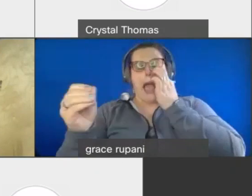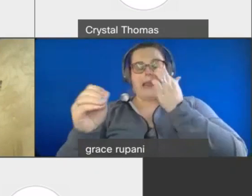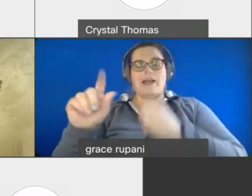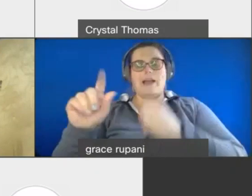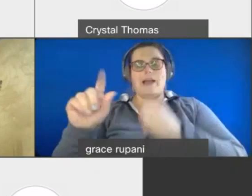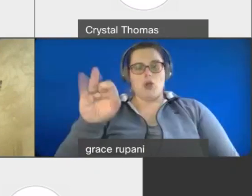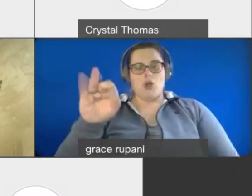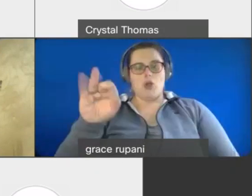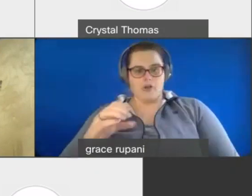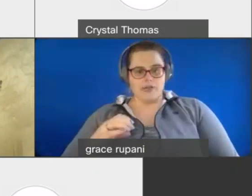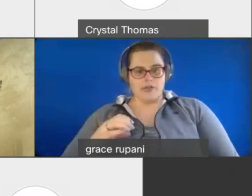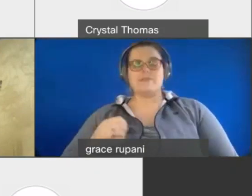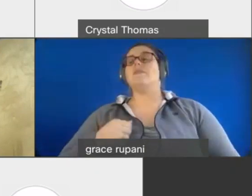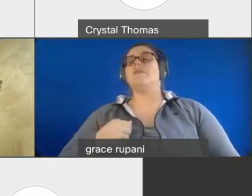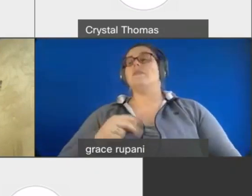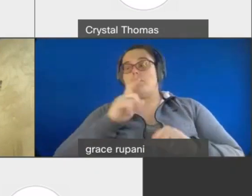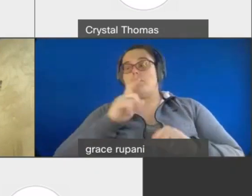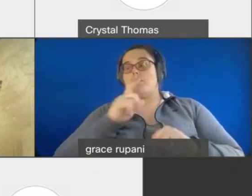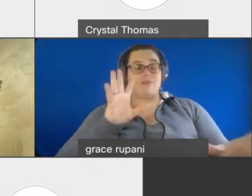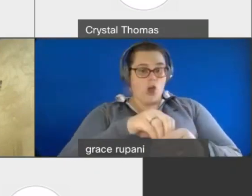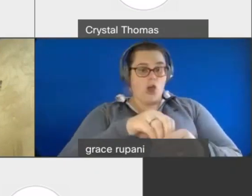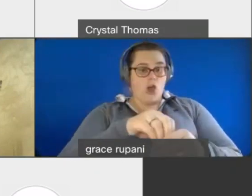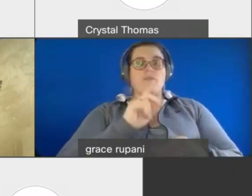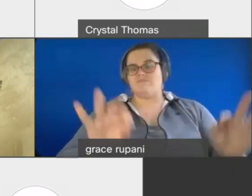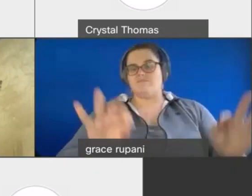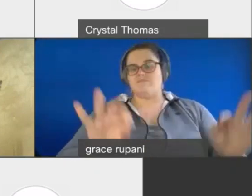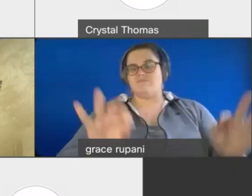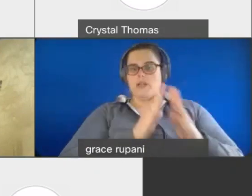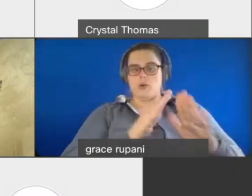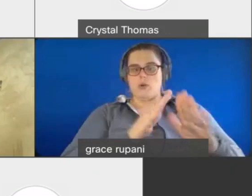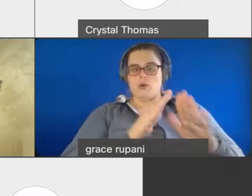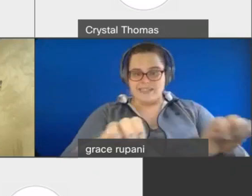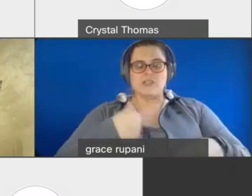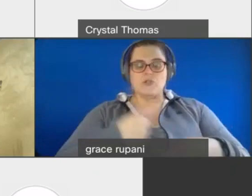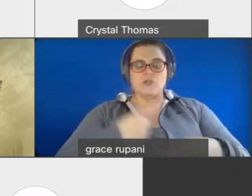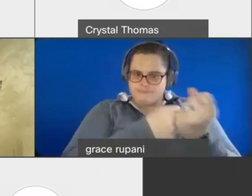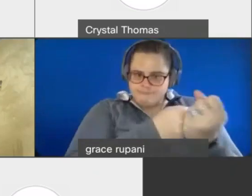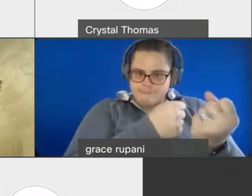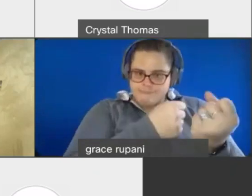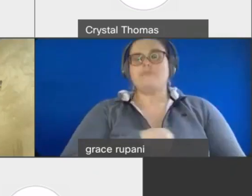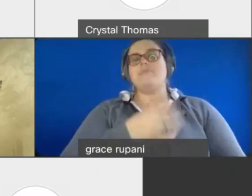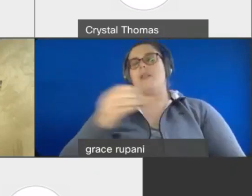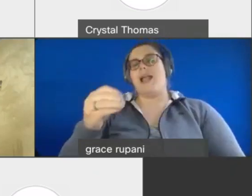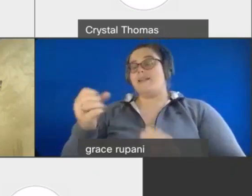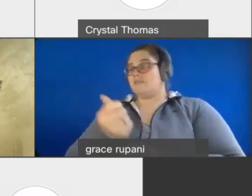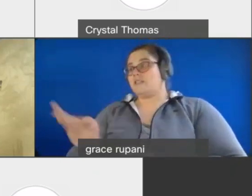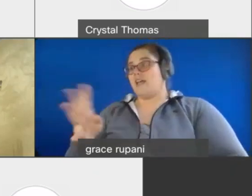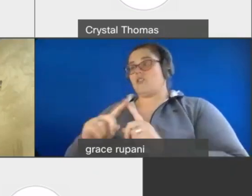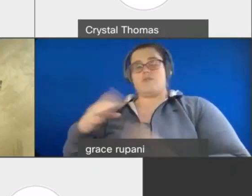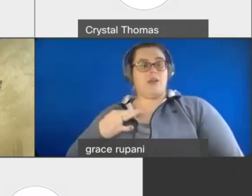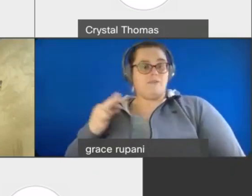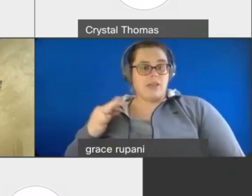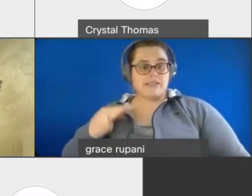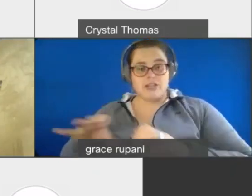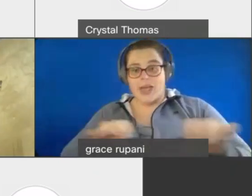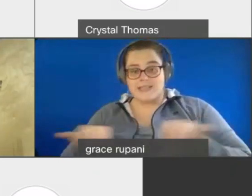meaningful community activities. We support people we serve in several volunteer activities at food banks around the